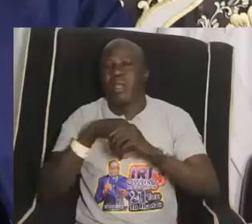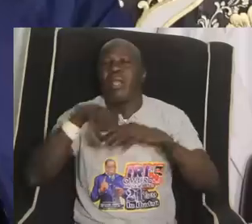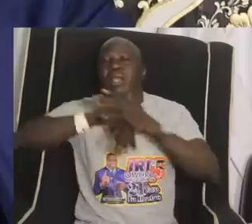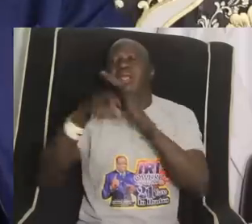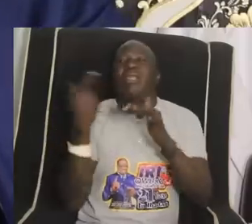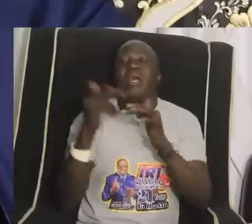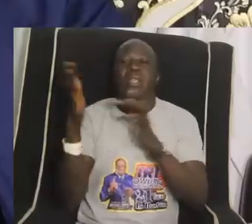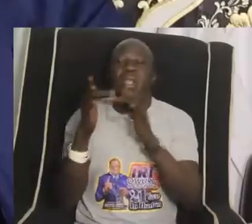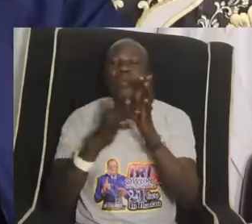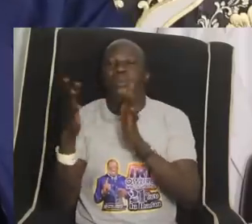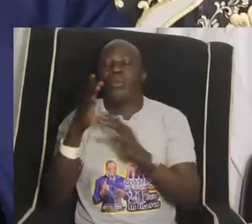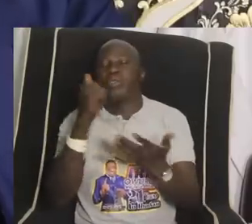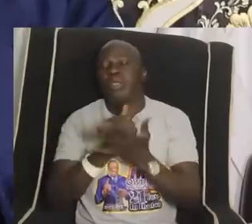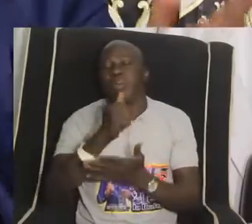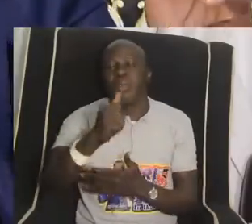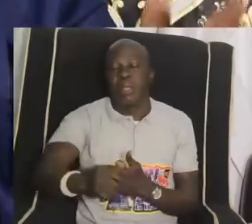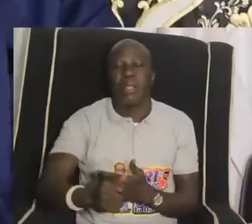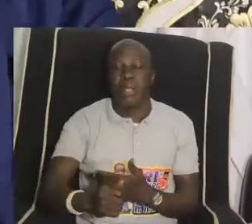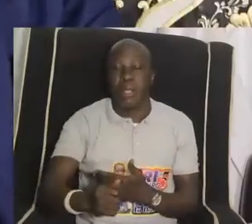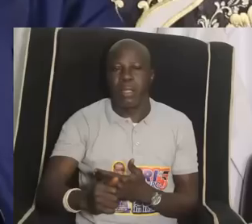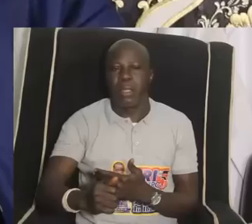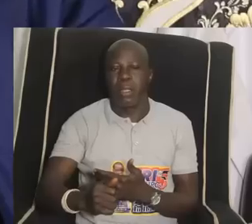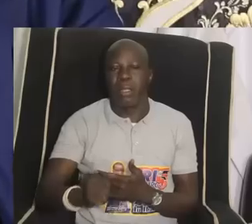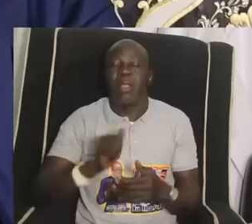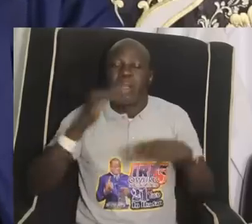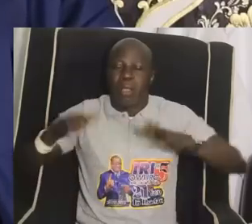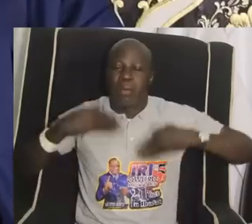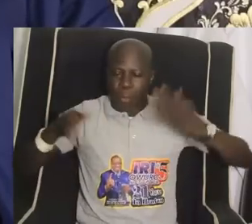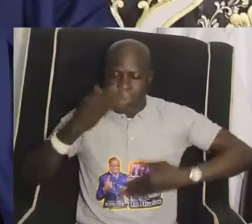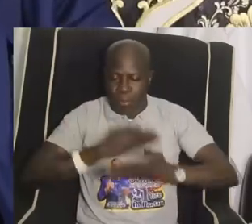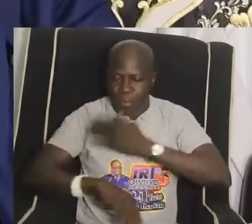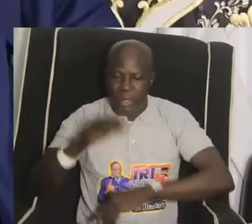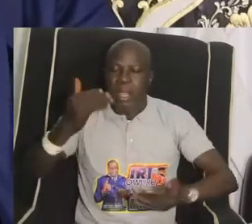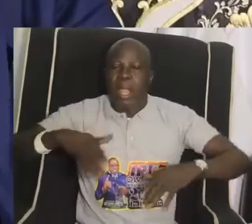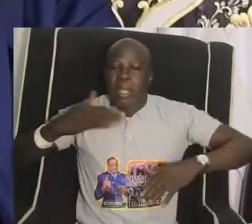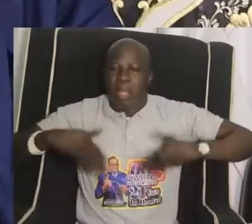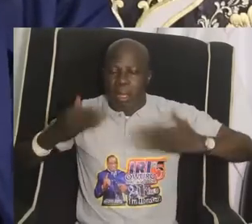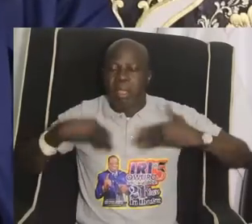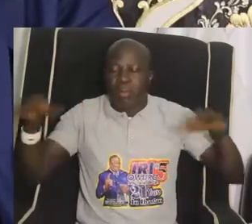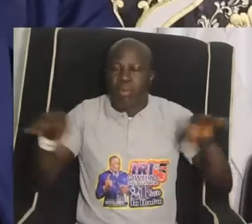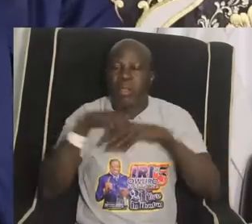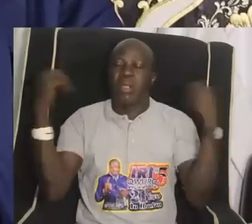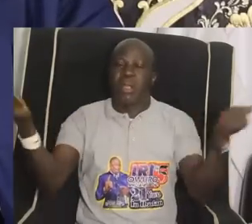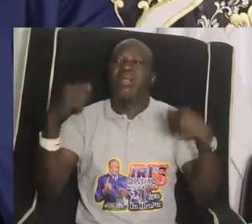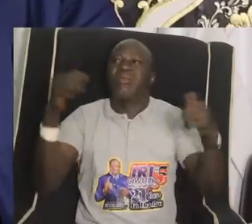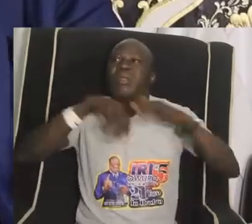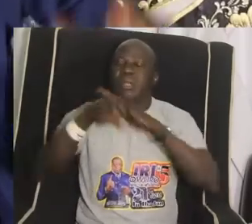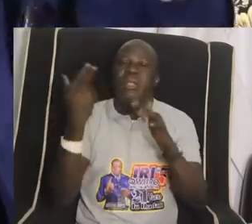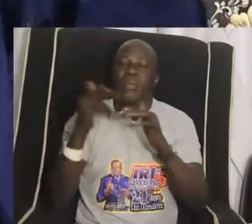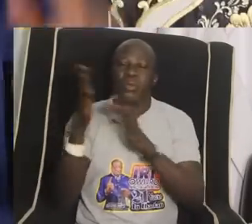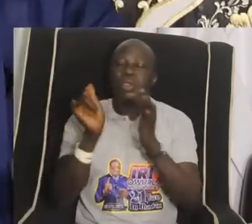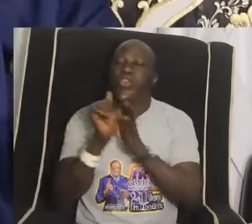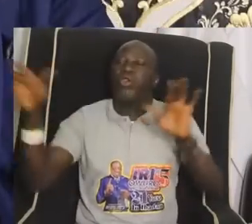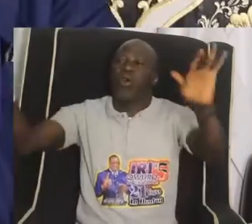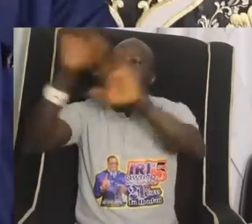to. Name of Jesus. Amen. Happy birthday. I'm happy wedding anniversary. No, just